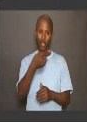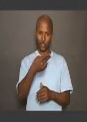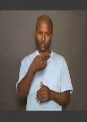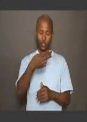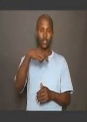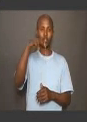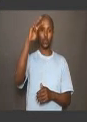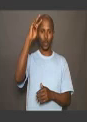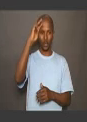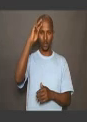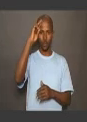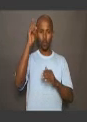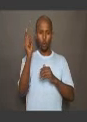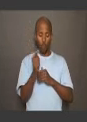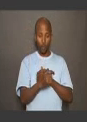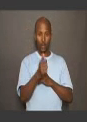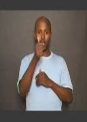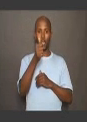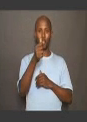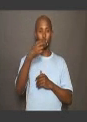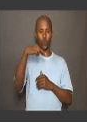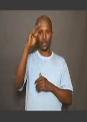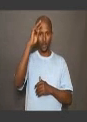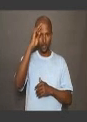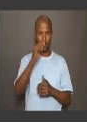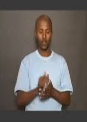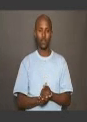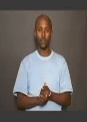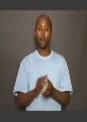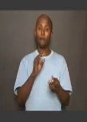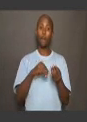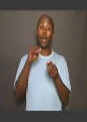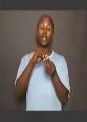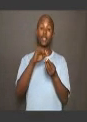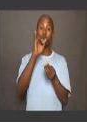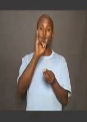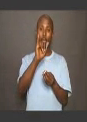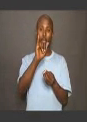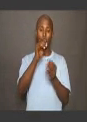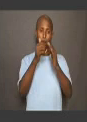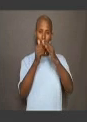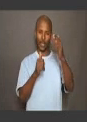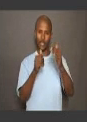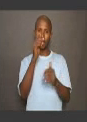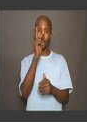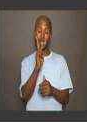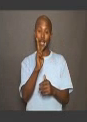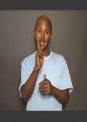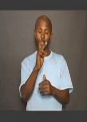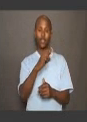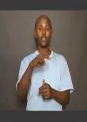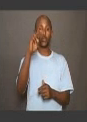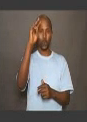squared over a squared plus y minus k